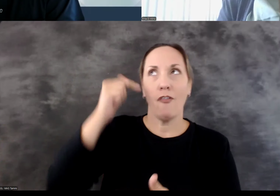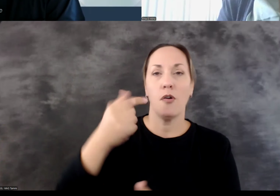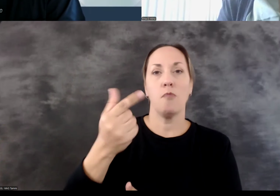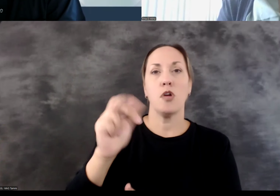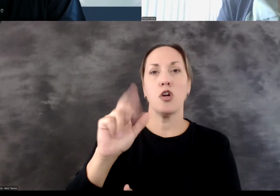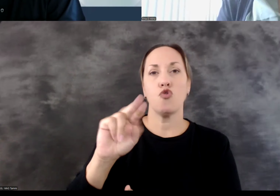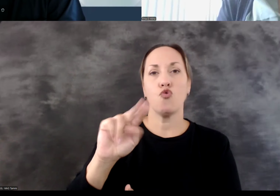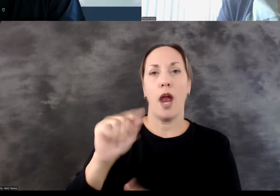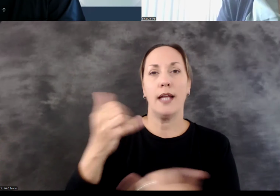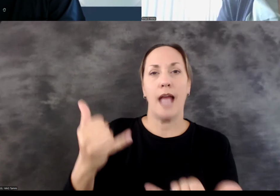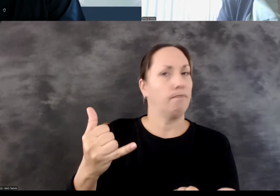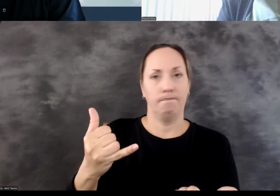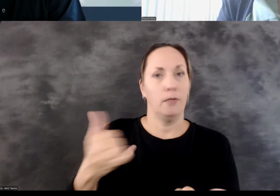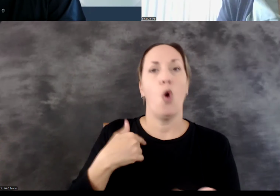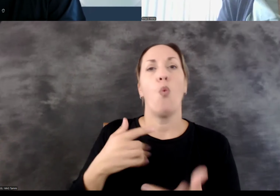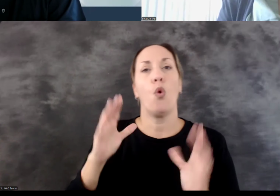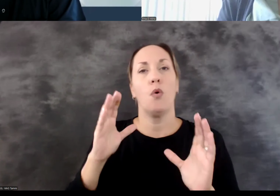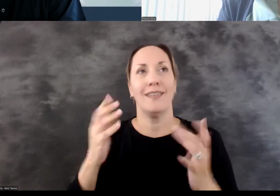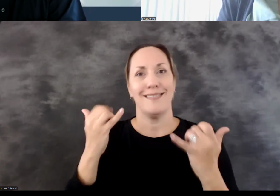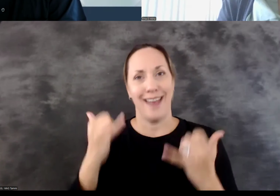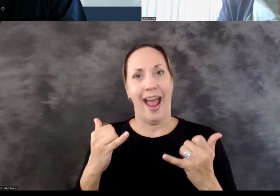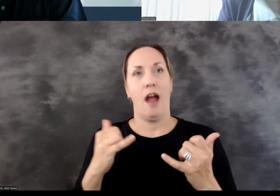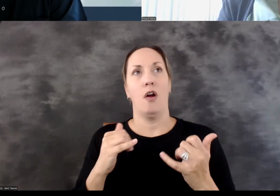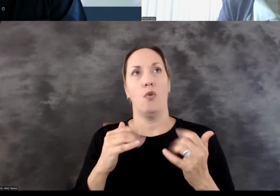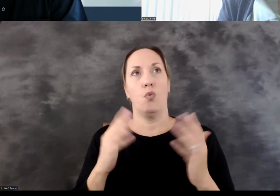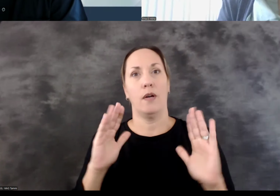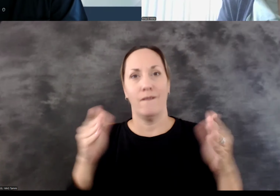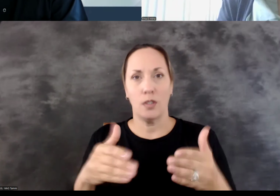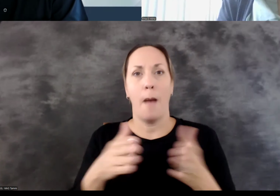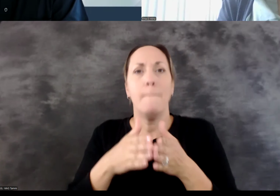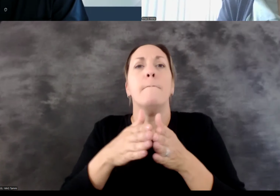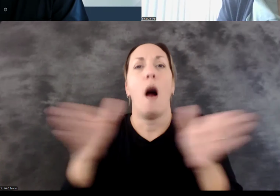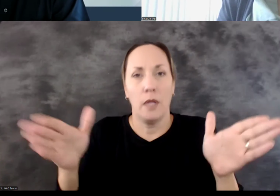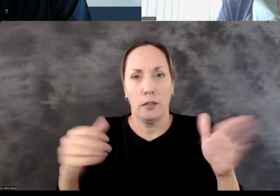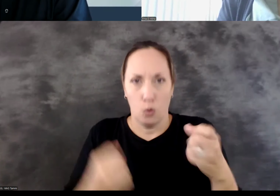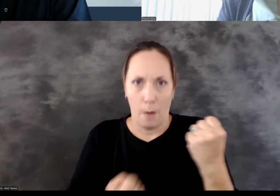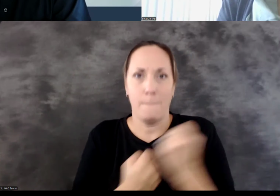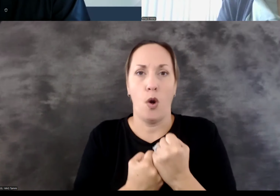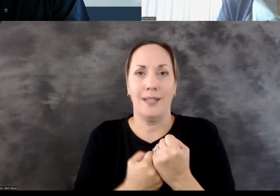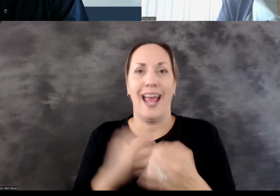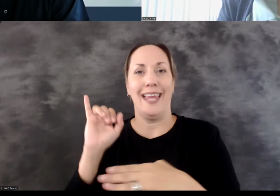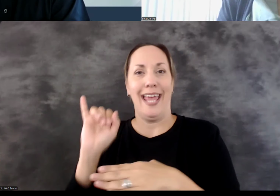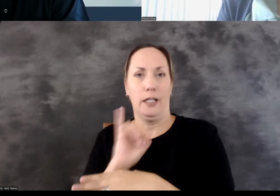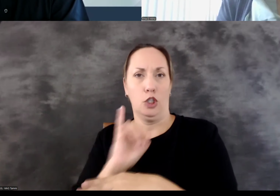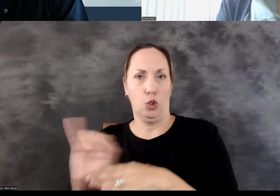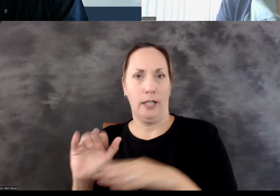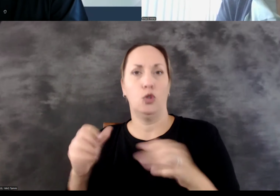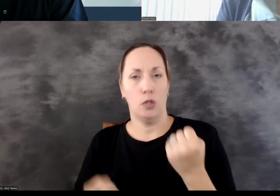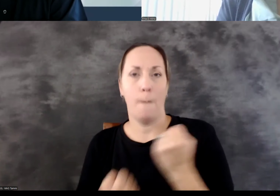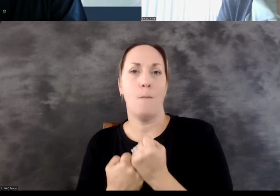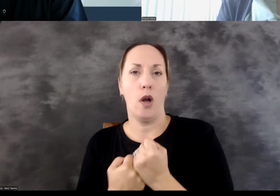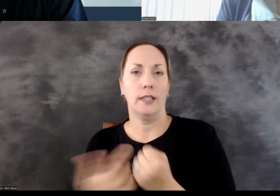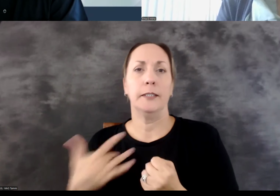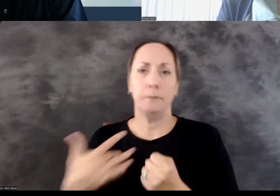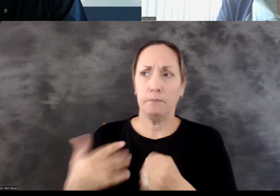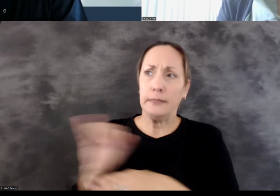for the public to support this, and then for industry to support this, and especially industry that would stand to